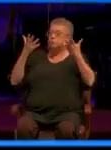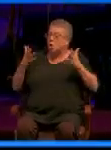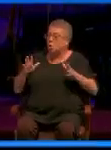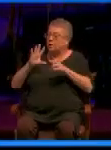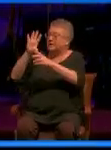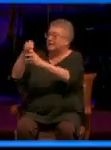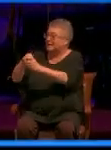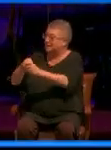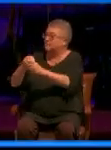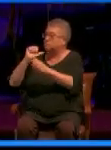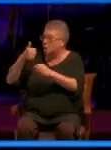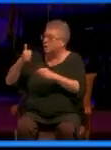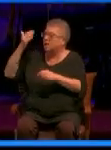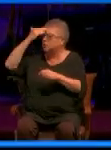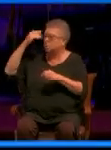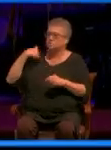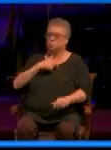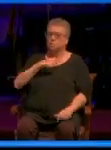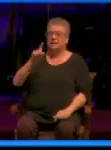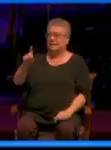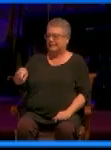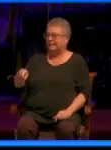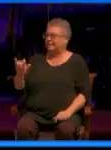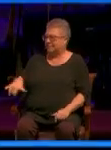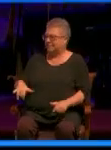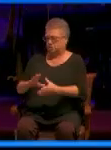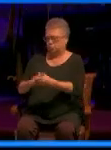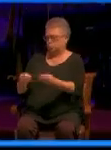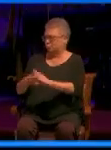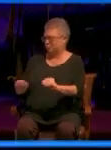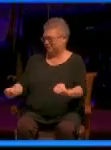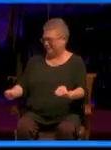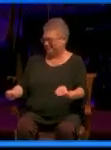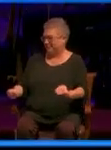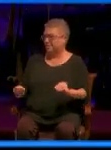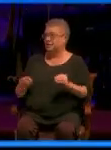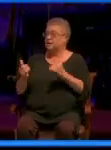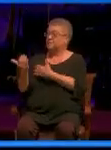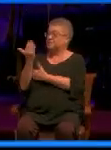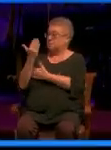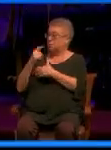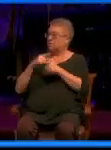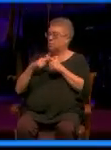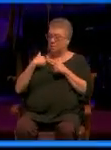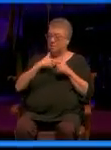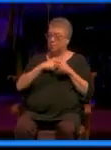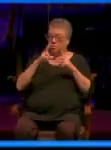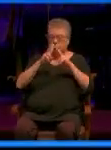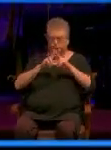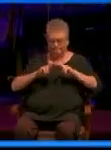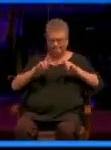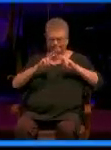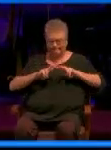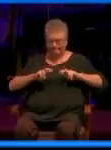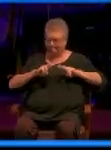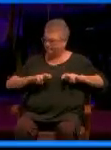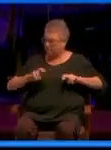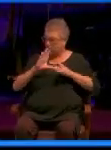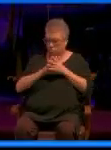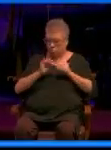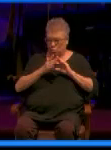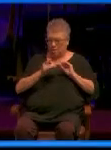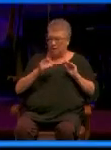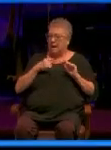and knows we need it. So this morning, we will walk through this story. I will serve as the